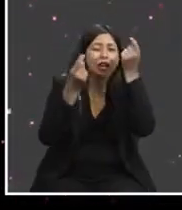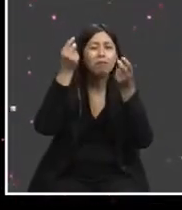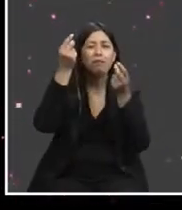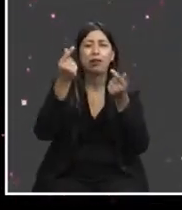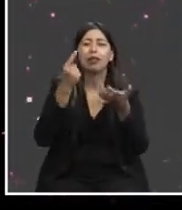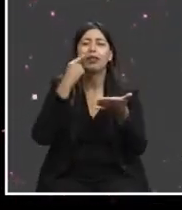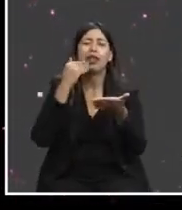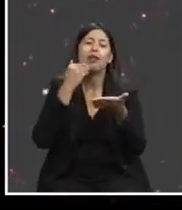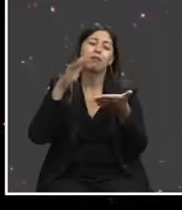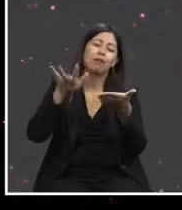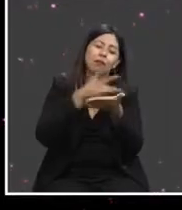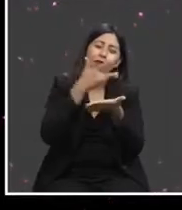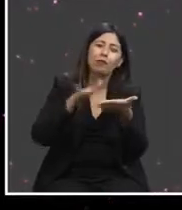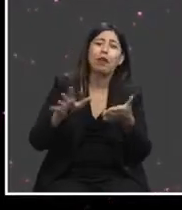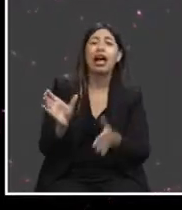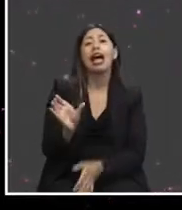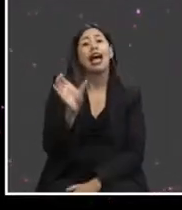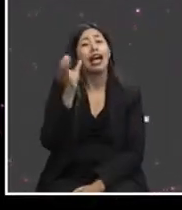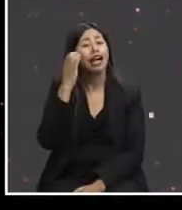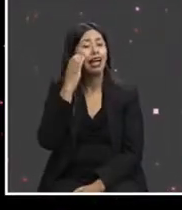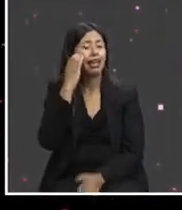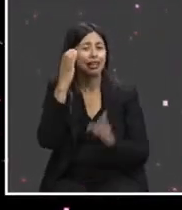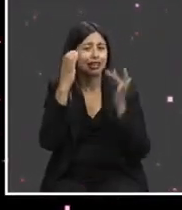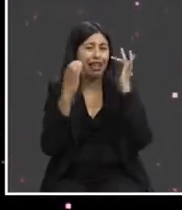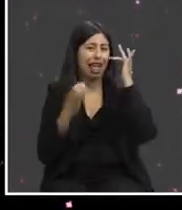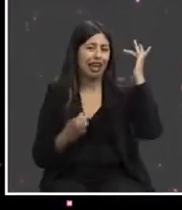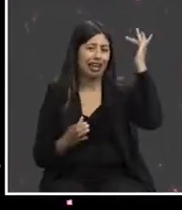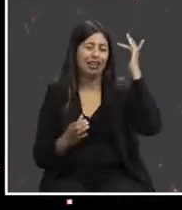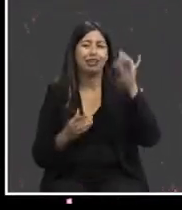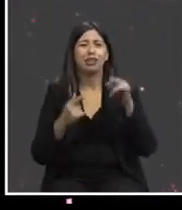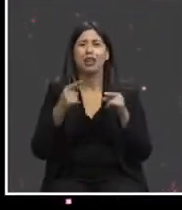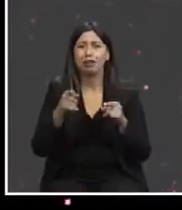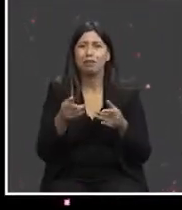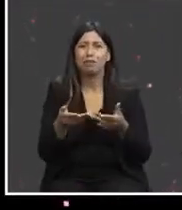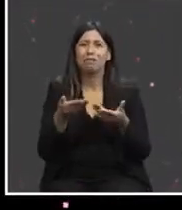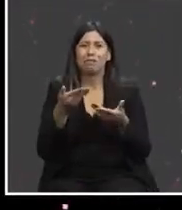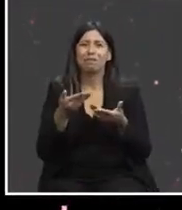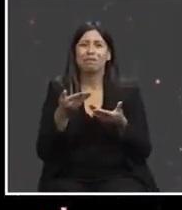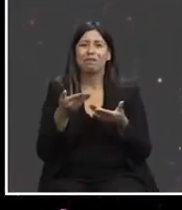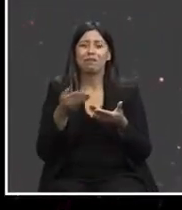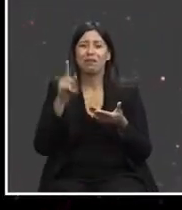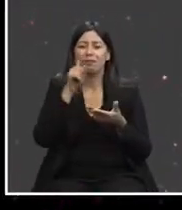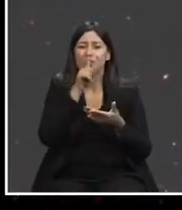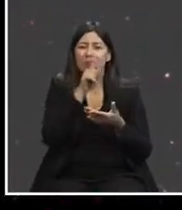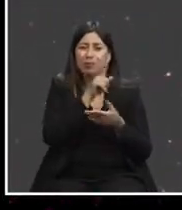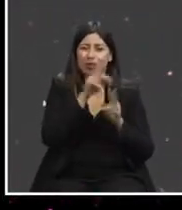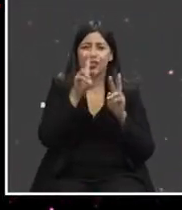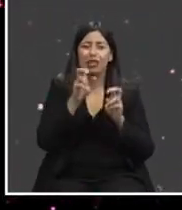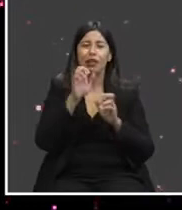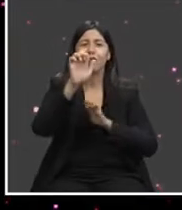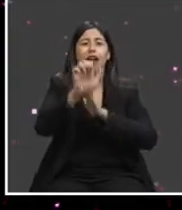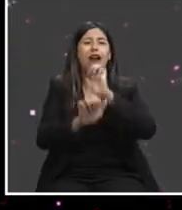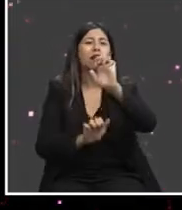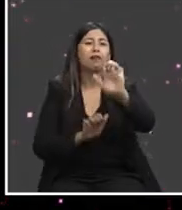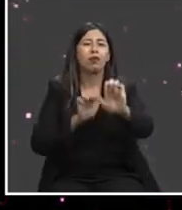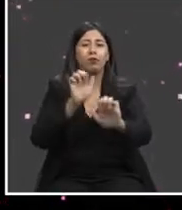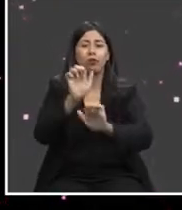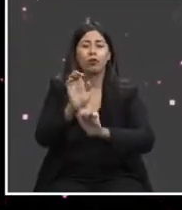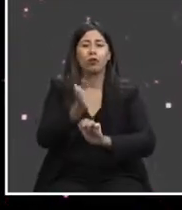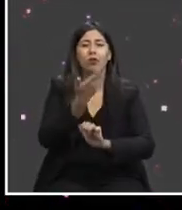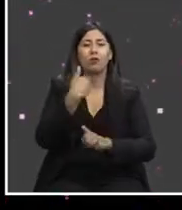especially in final stages of our species evolution around 100,000 years ago. But if you